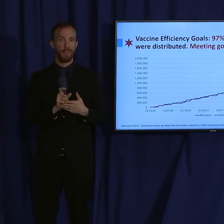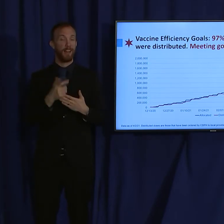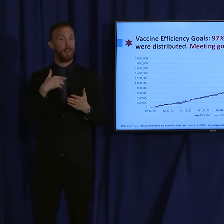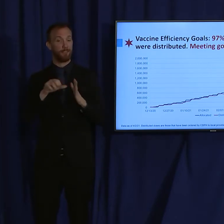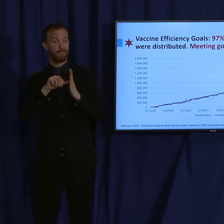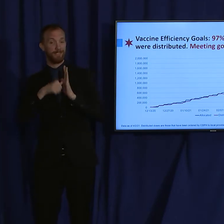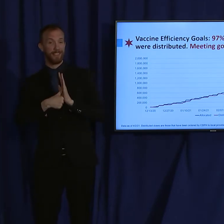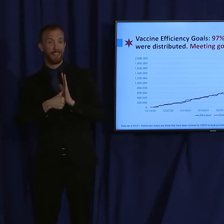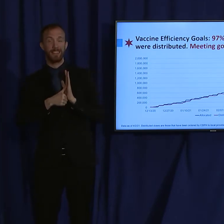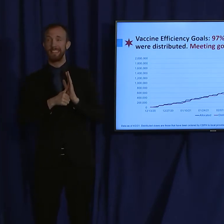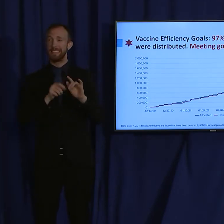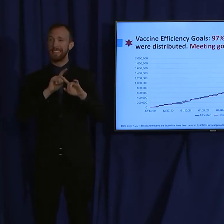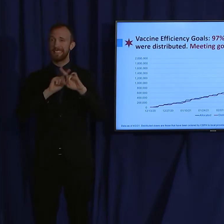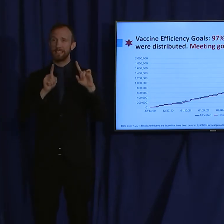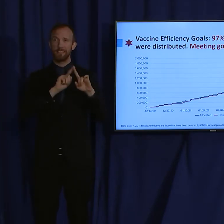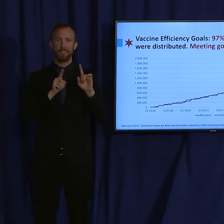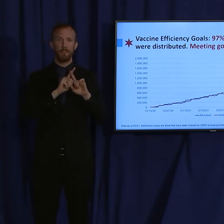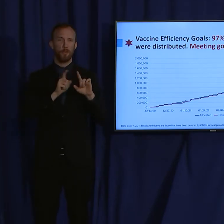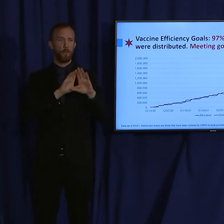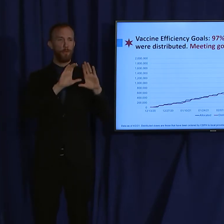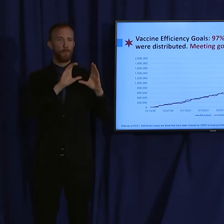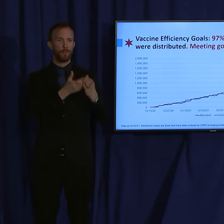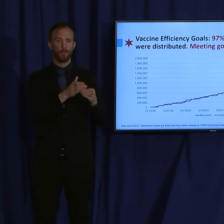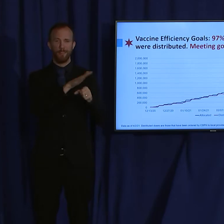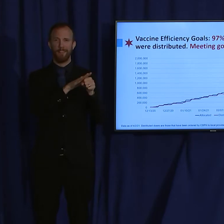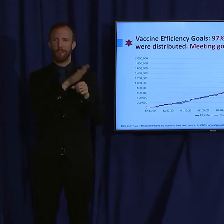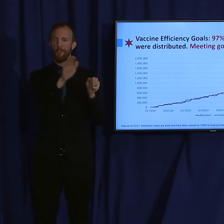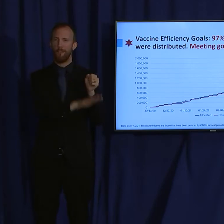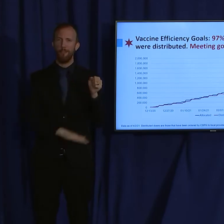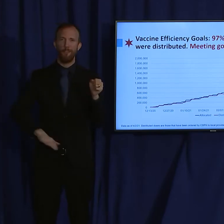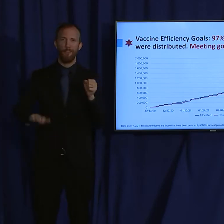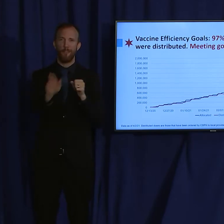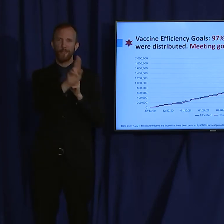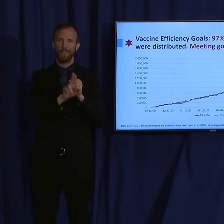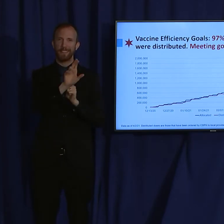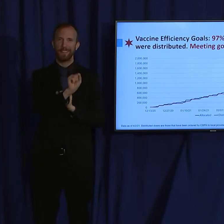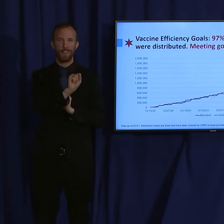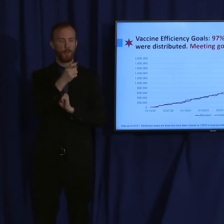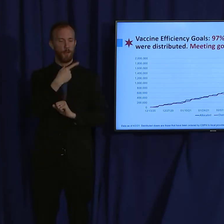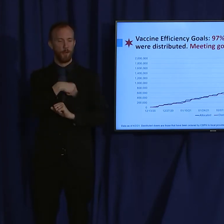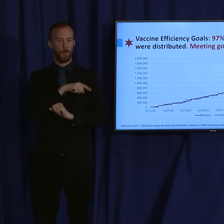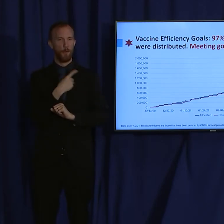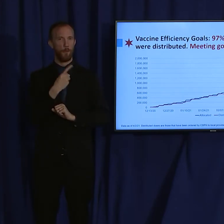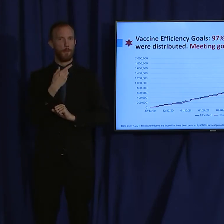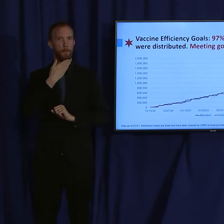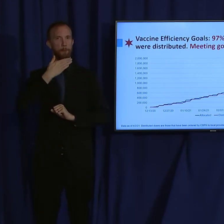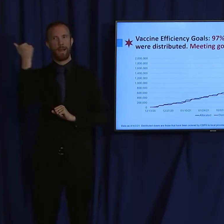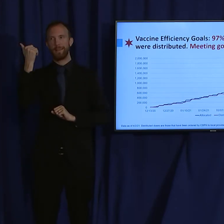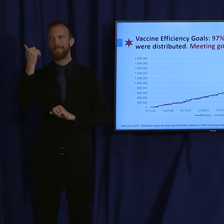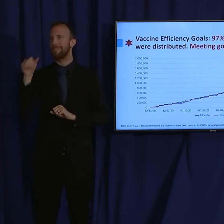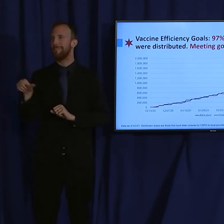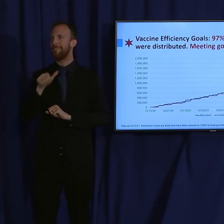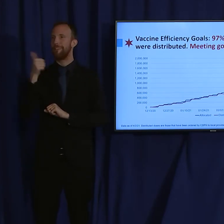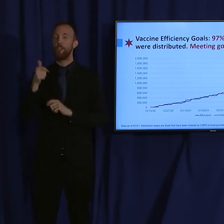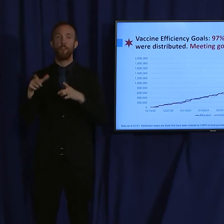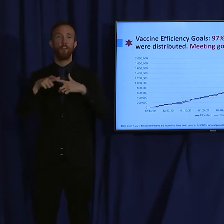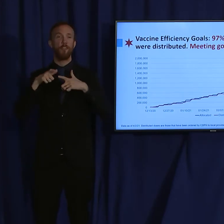best jurisdictions in the entire country, outperforming the other large cities, really